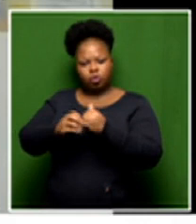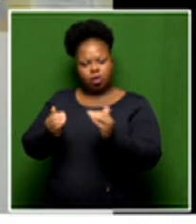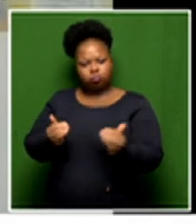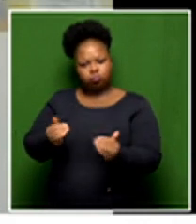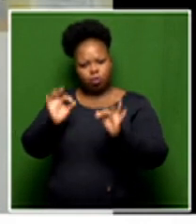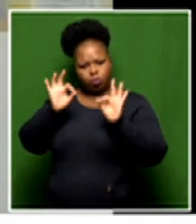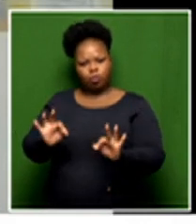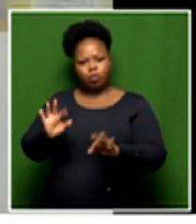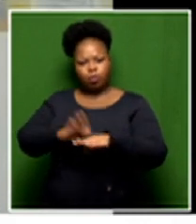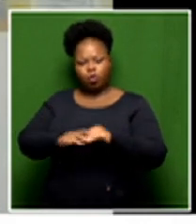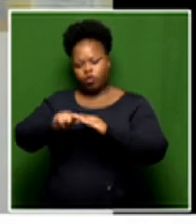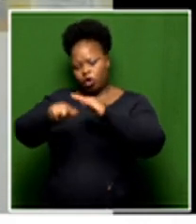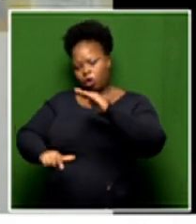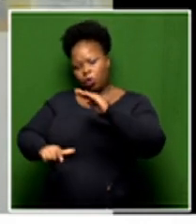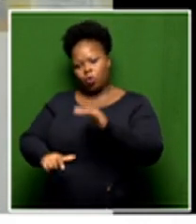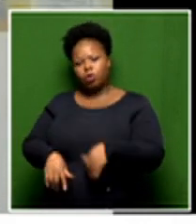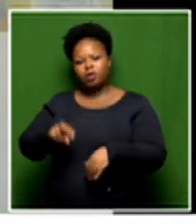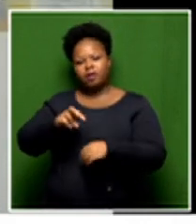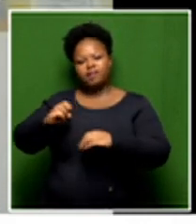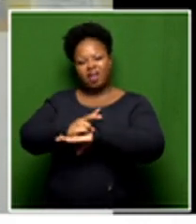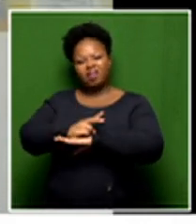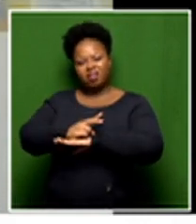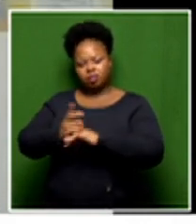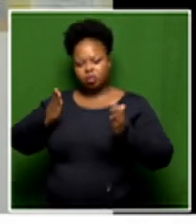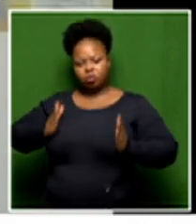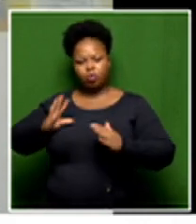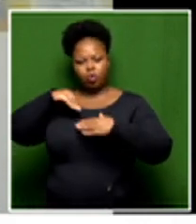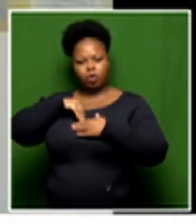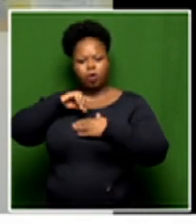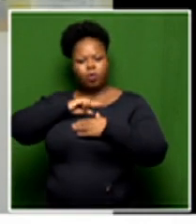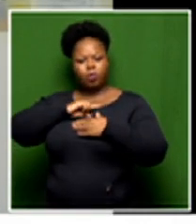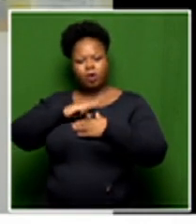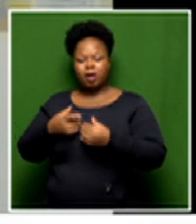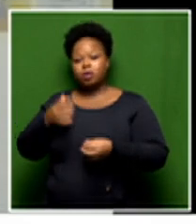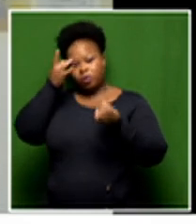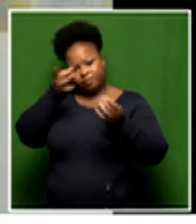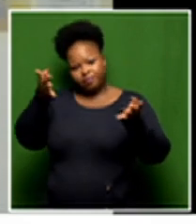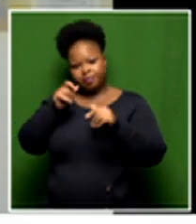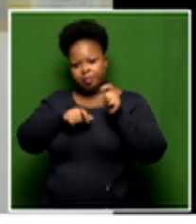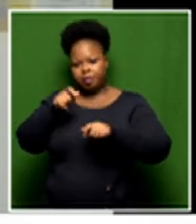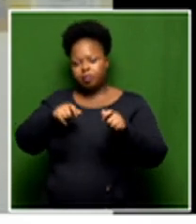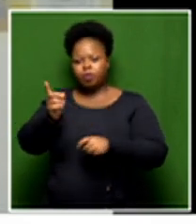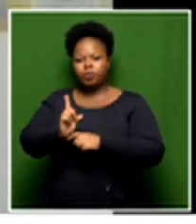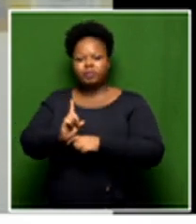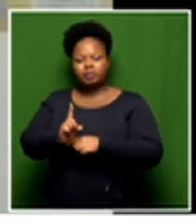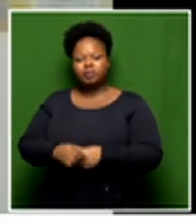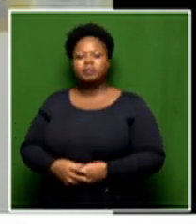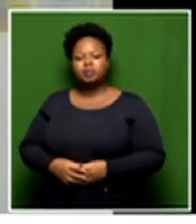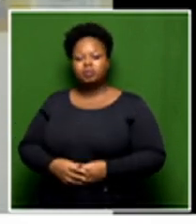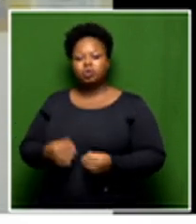a consistently low viral load. Because the general message that we want to get out there is